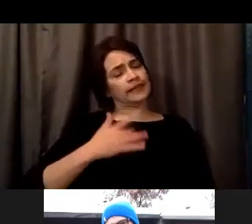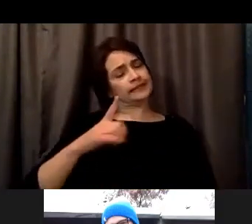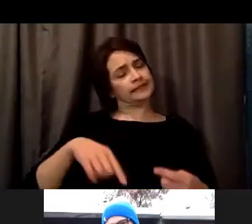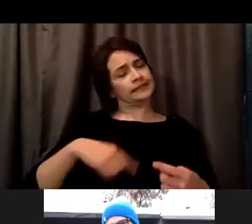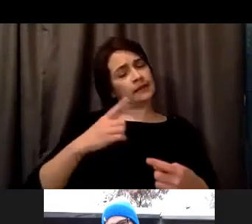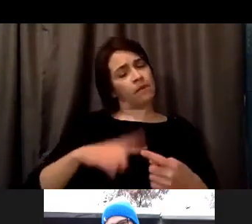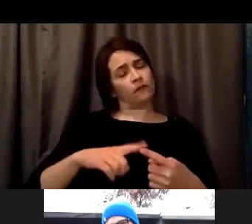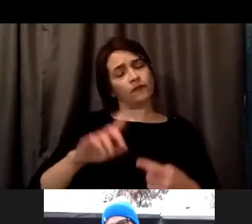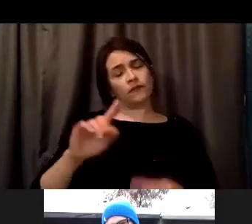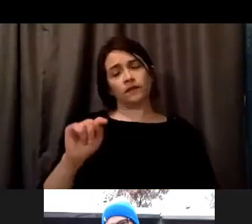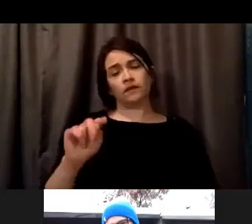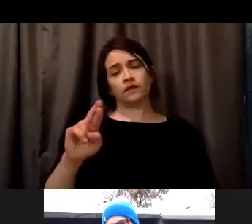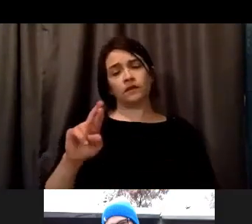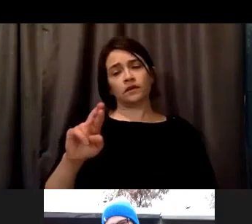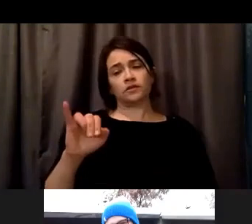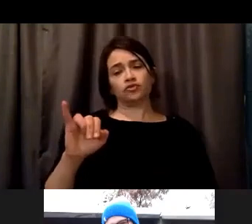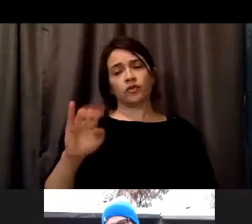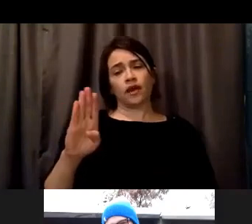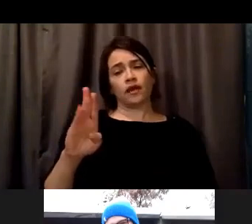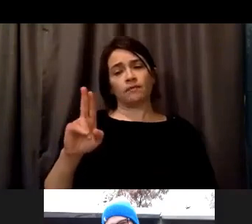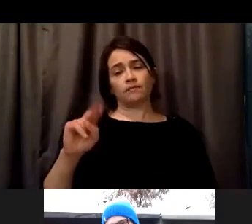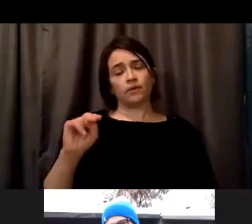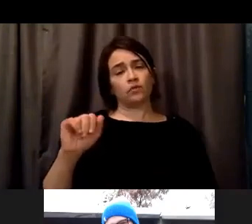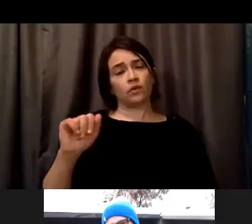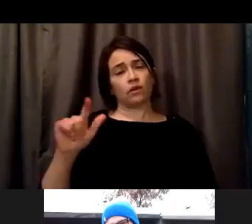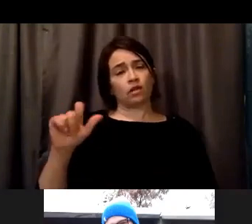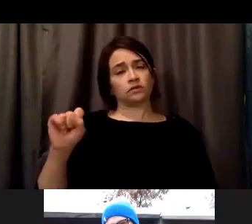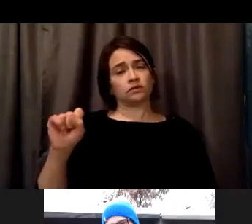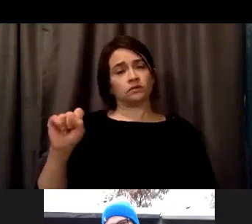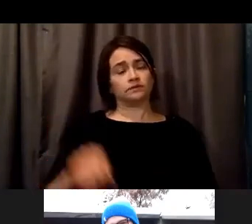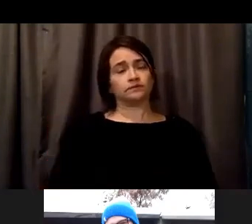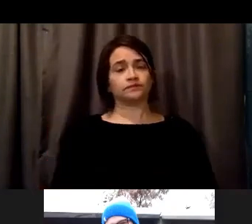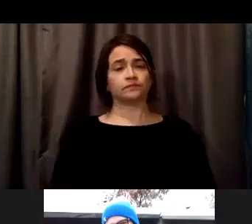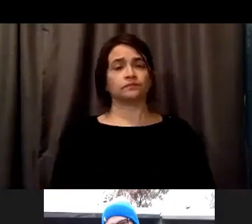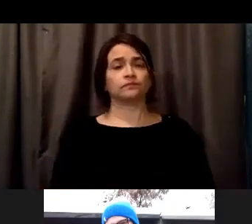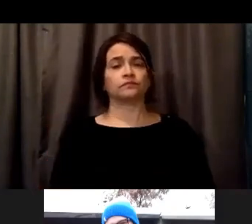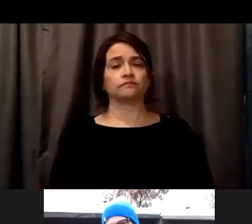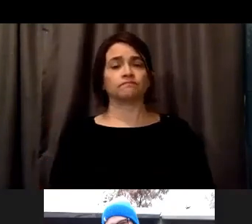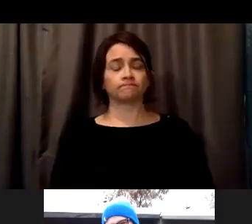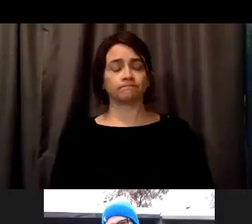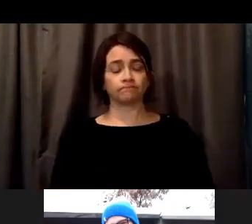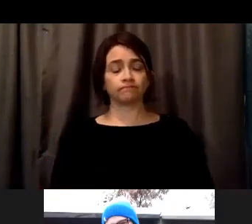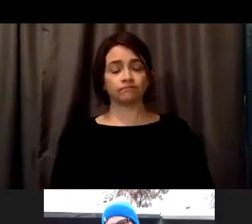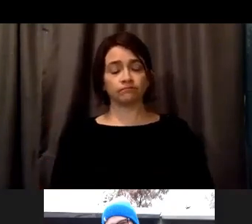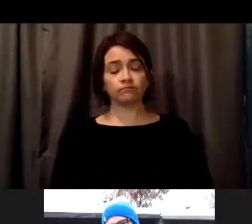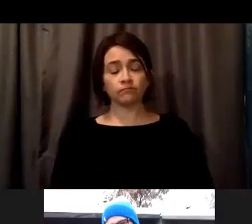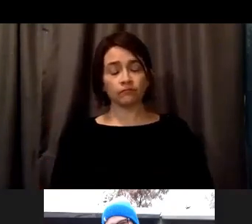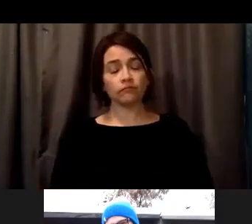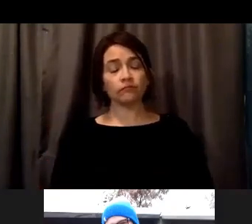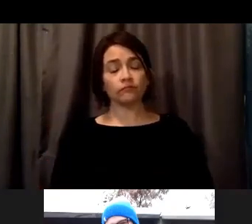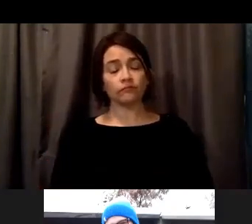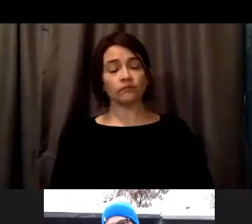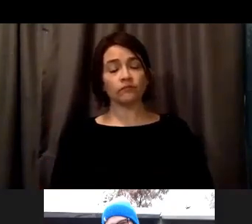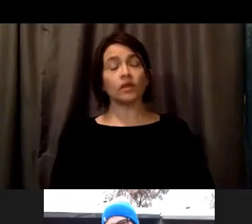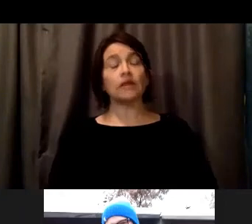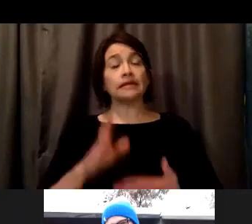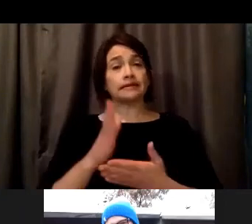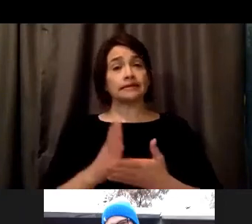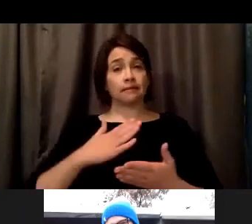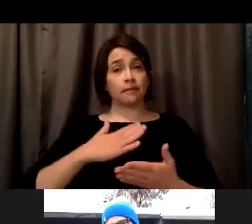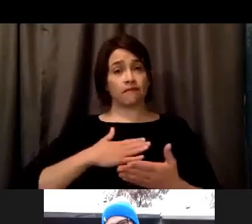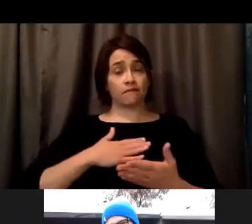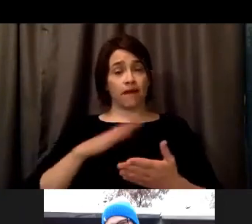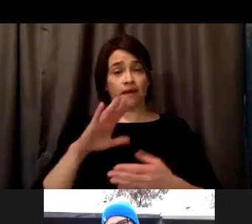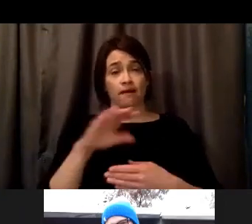Yes, the tribunal. We had friends. Some of my co-workers at the time,